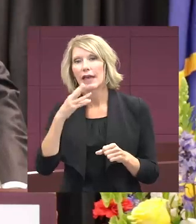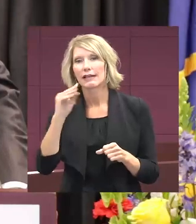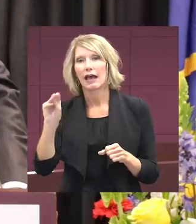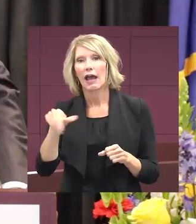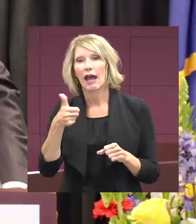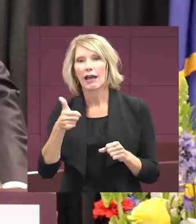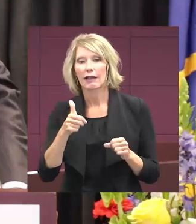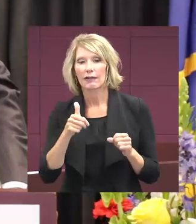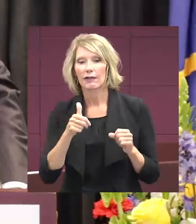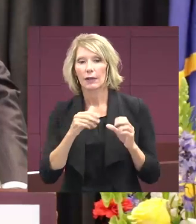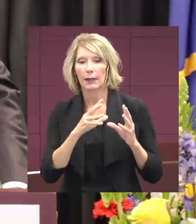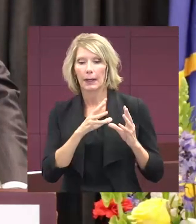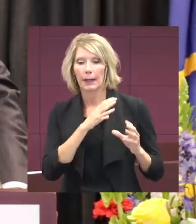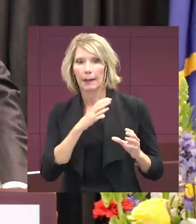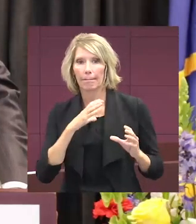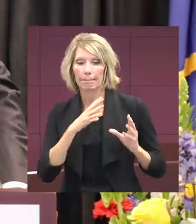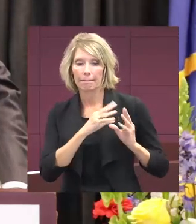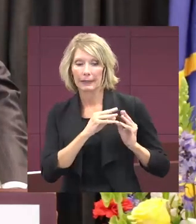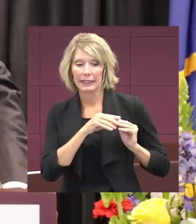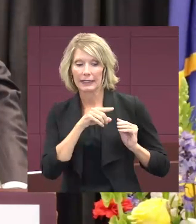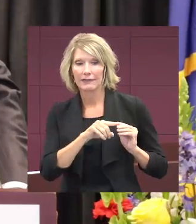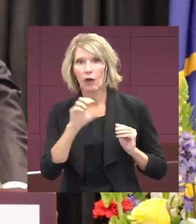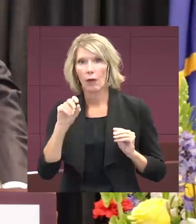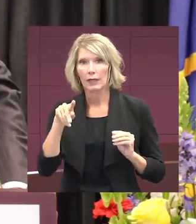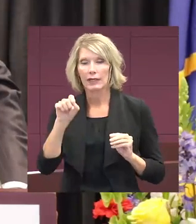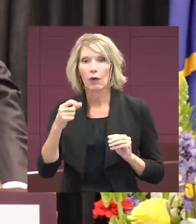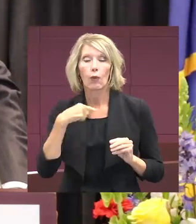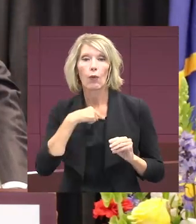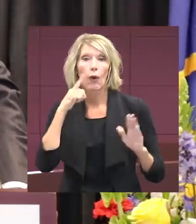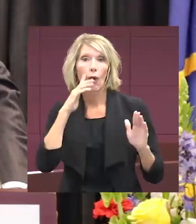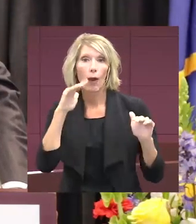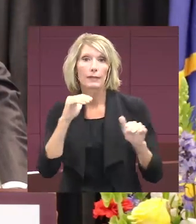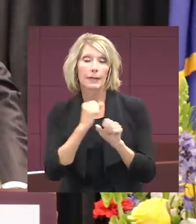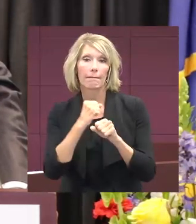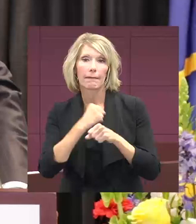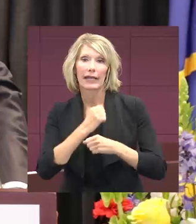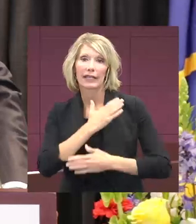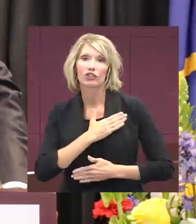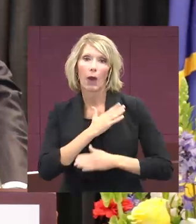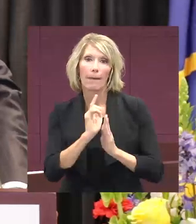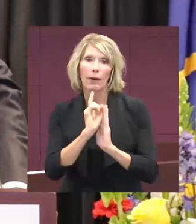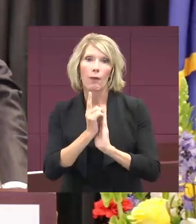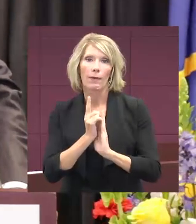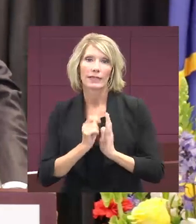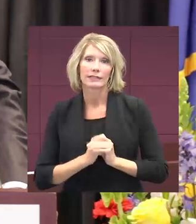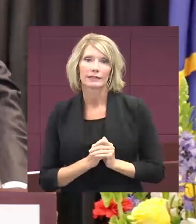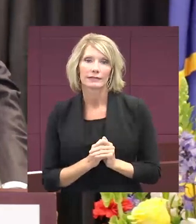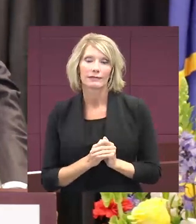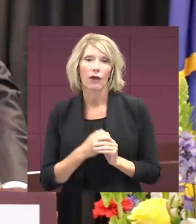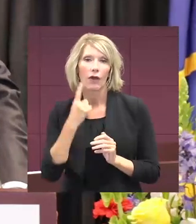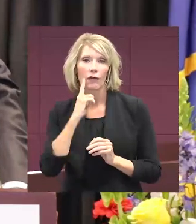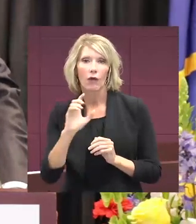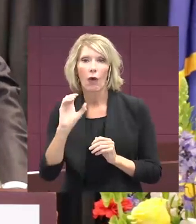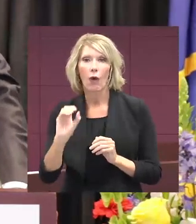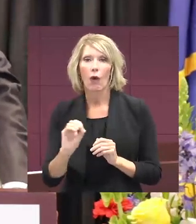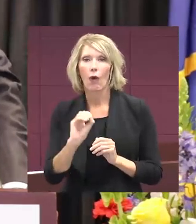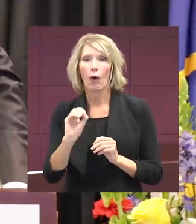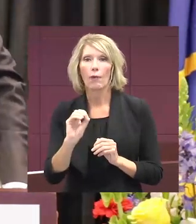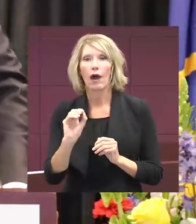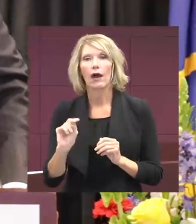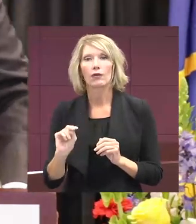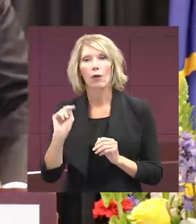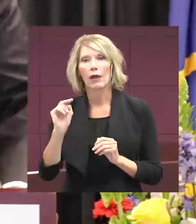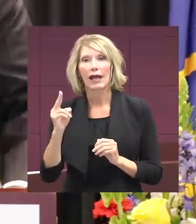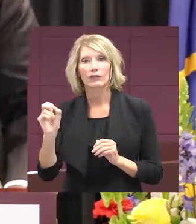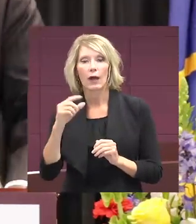committees of the Omaha Public Schools. We hope to make this an enjoyable moment for Omaha North High School